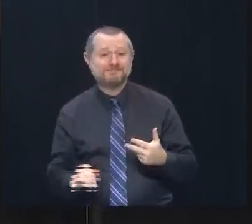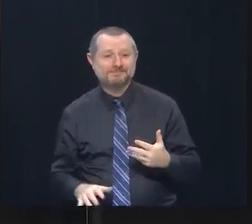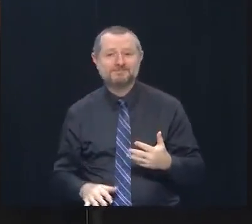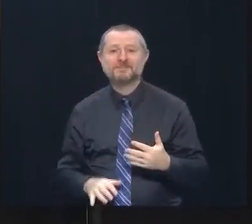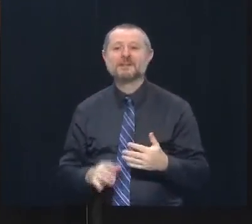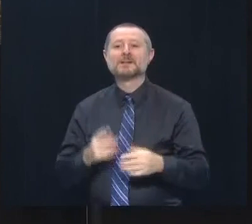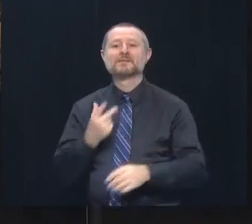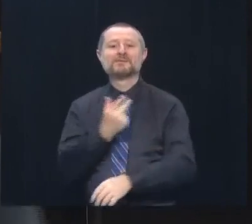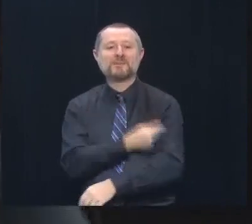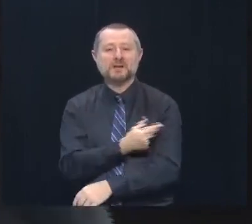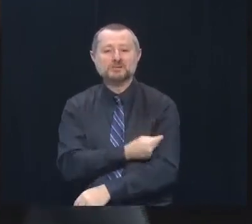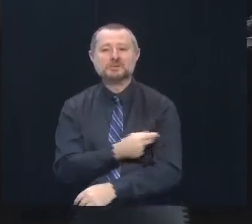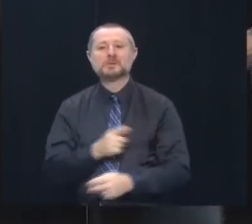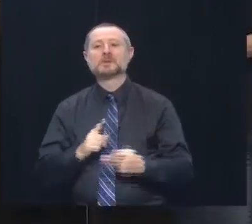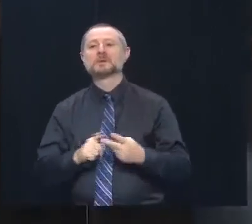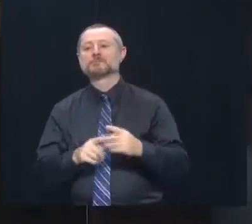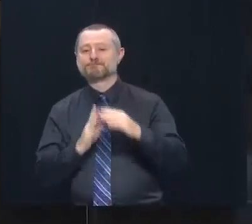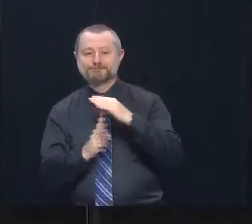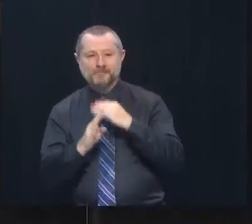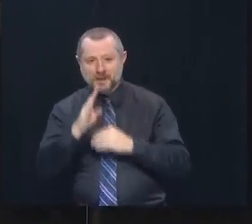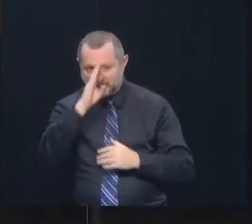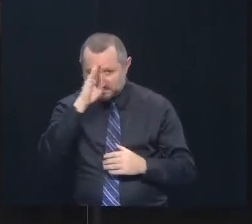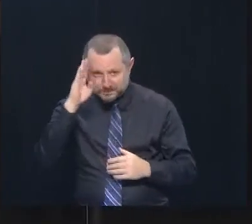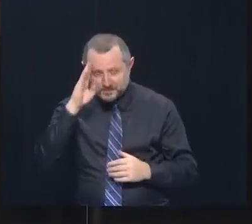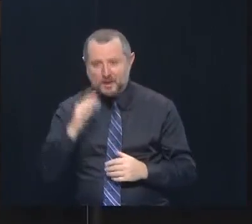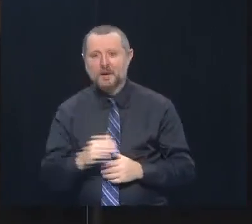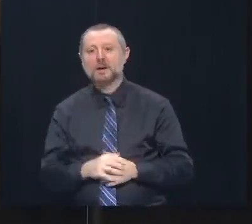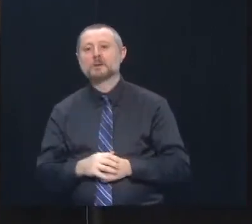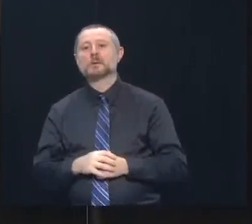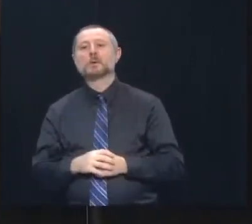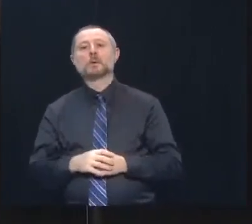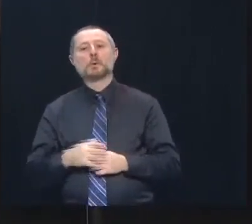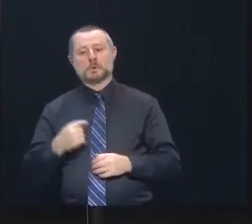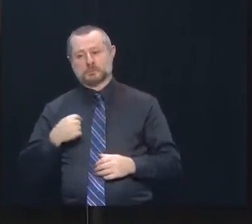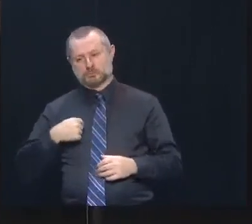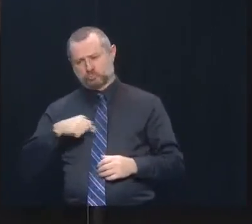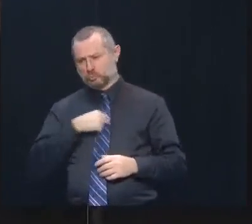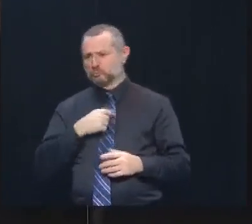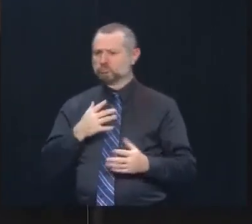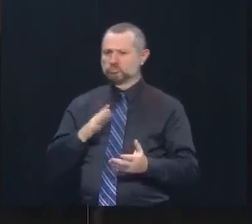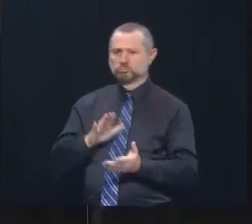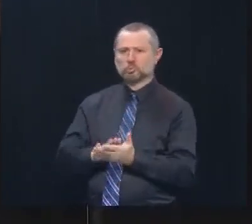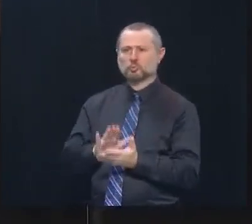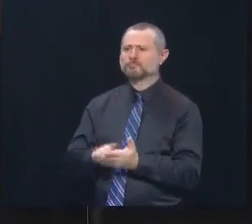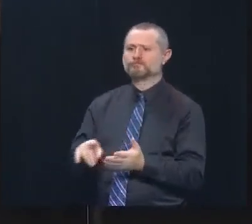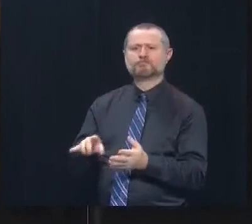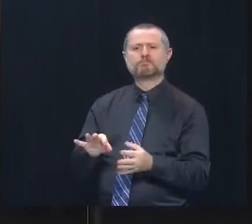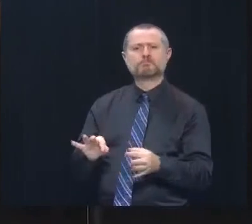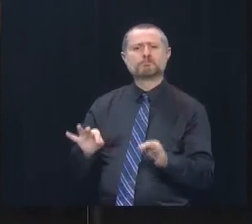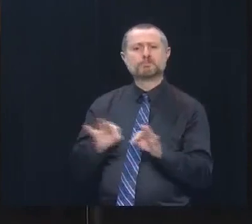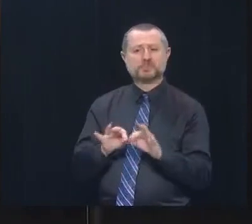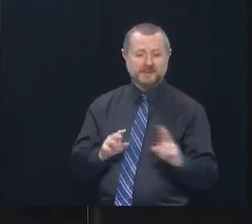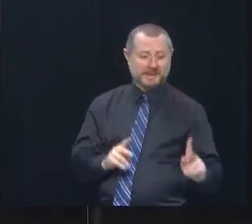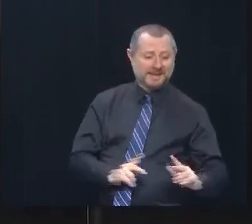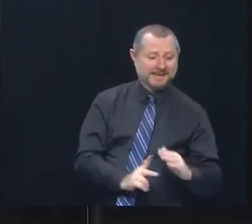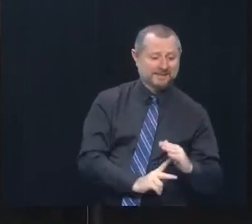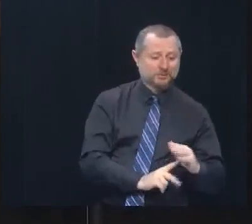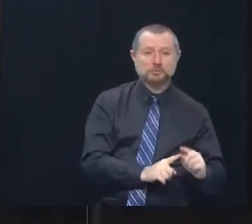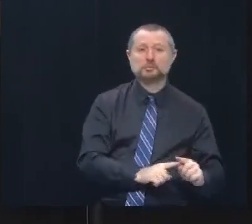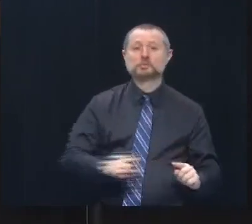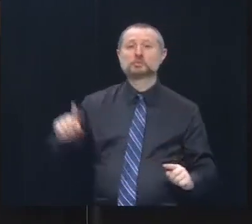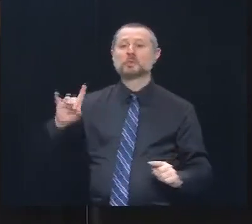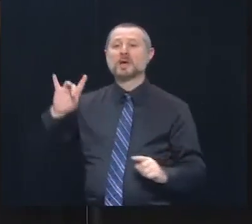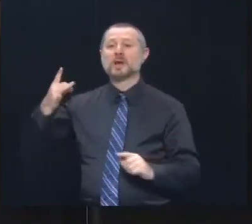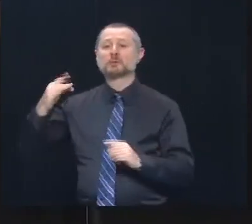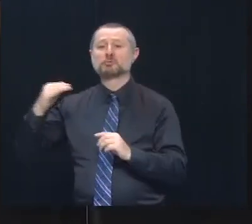vaccination, hospitalization rate, et cetera. We want to keep schools K through 8. Junior high is different, high